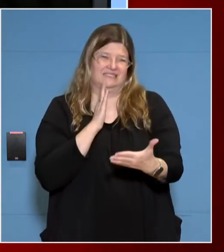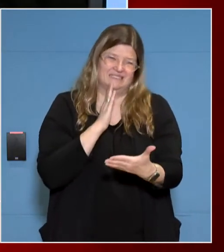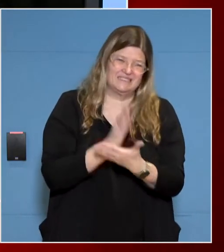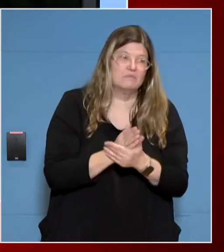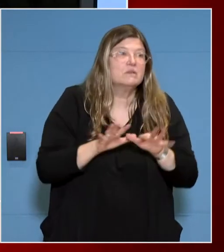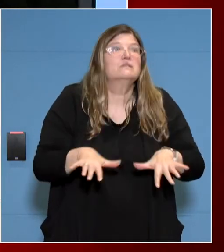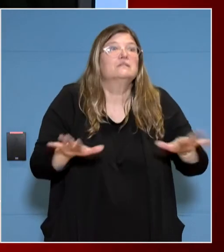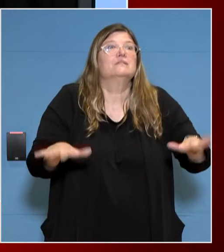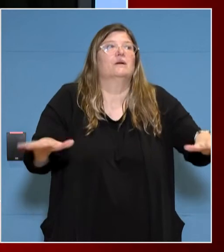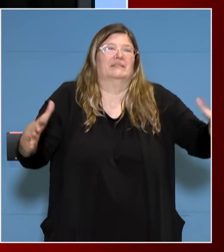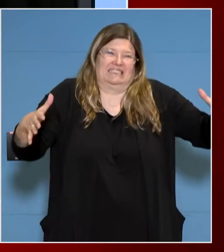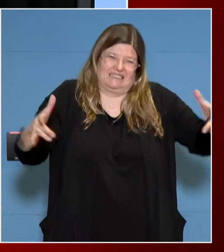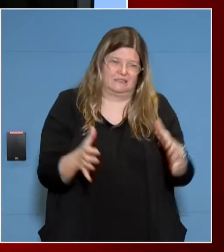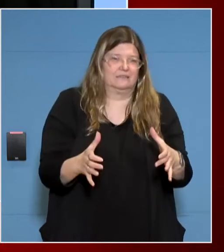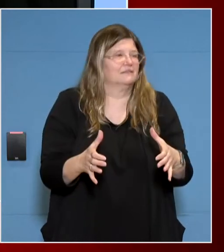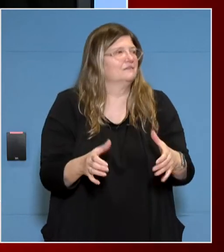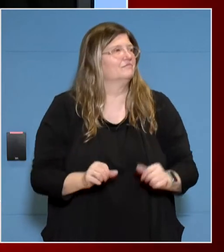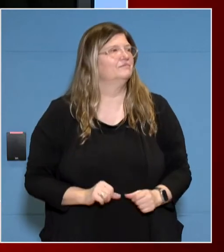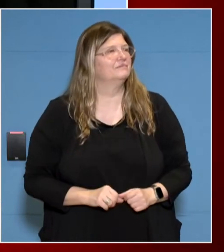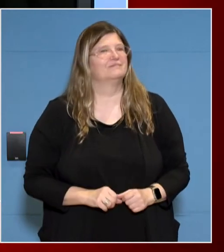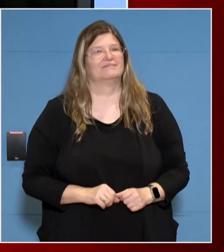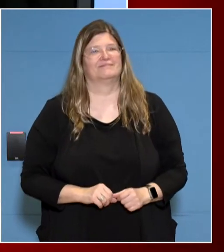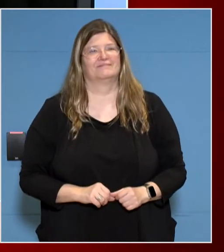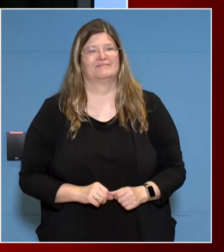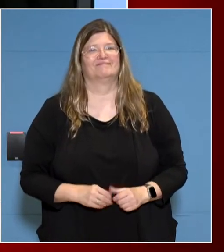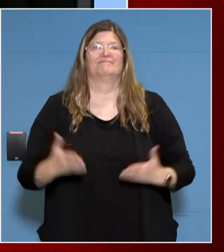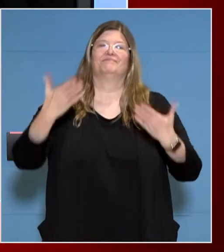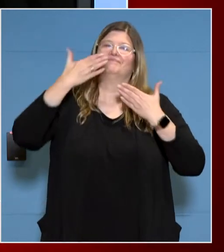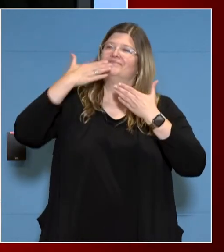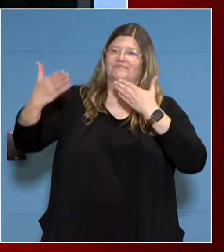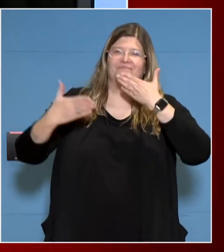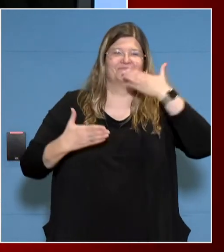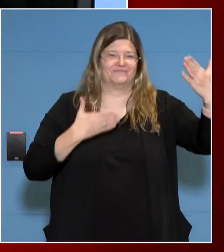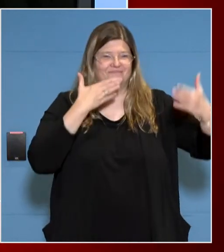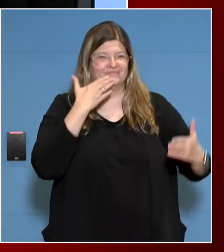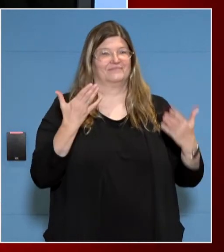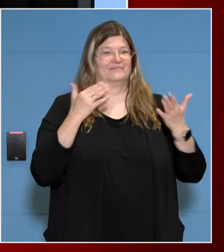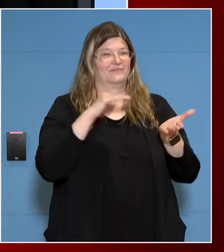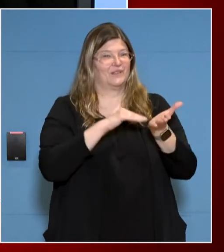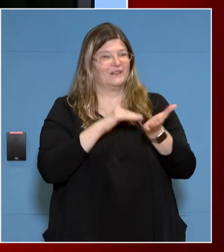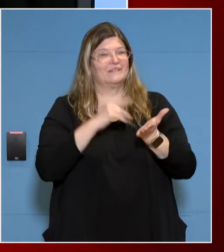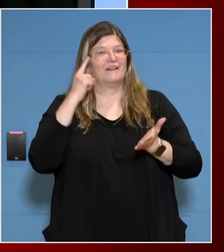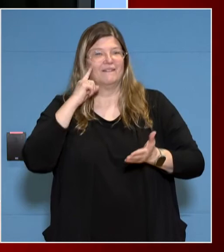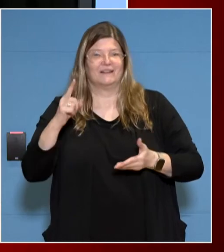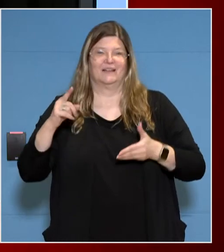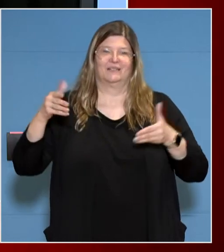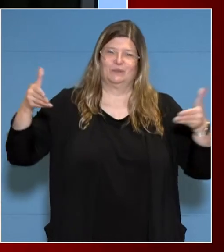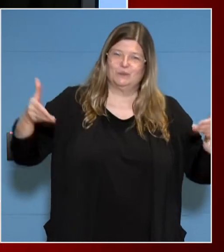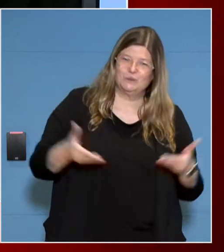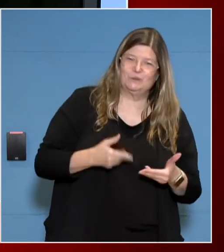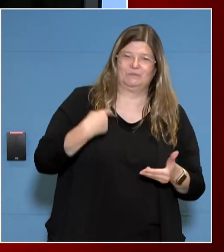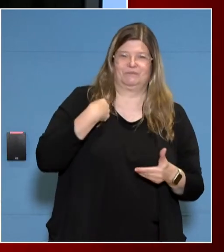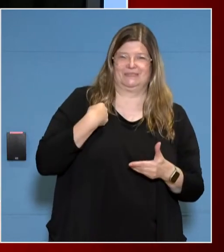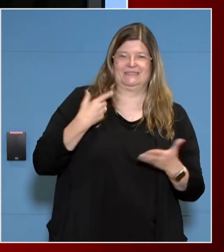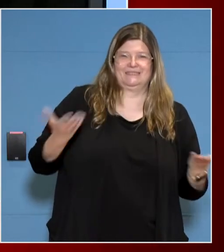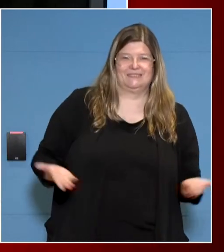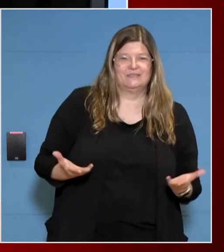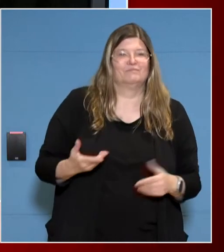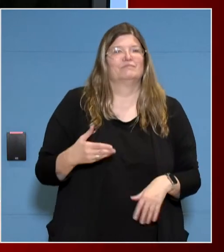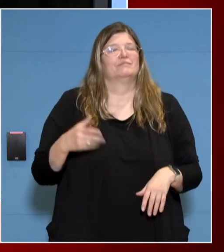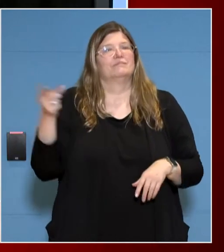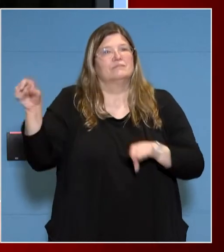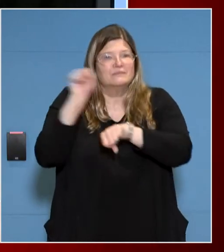Thank you, doctors, for that introduction, and thank you for everything that you're doing here with us, with DC government,